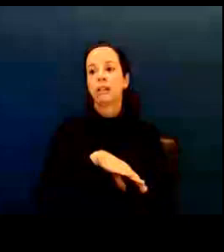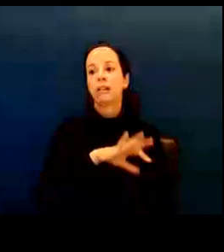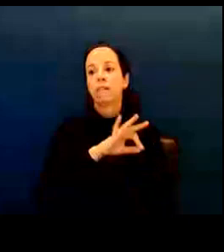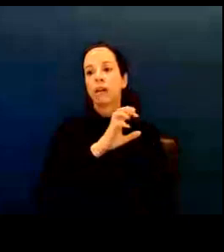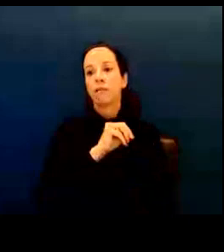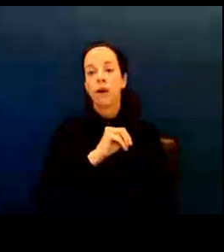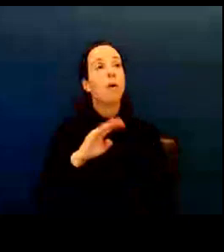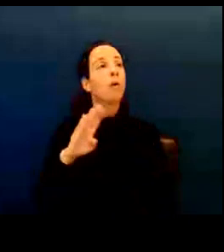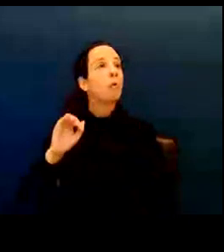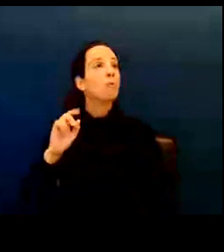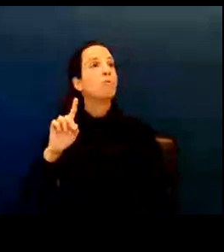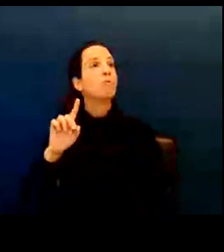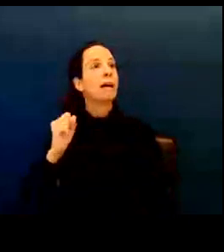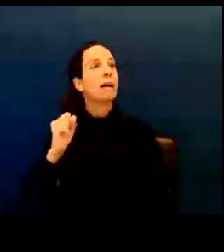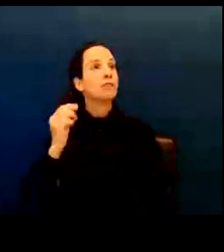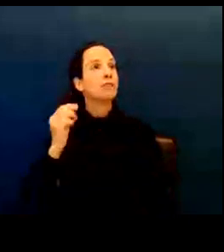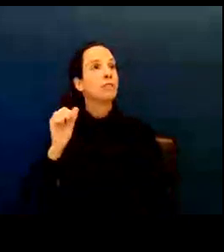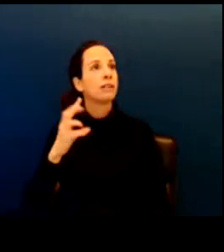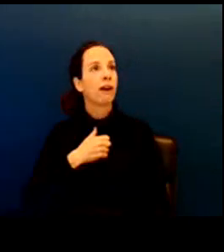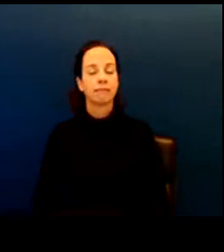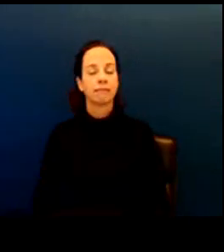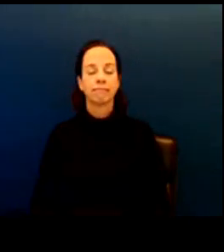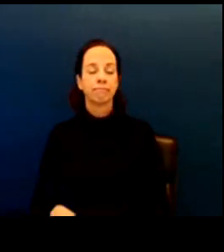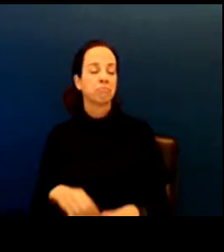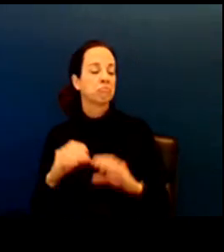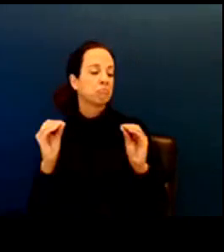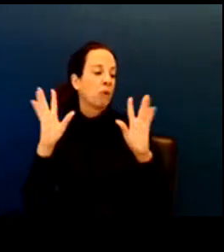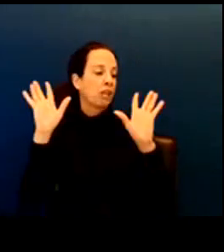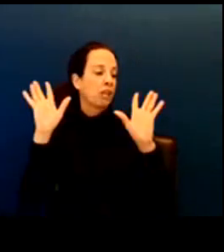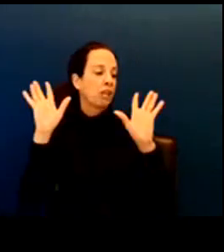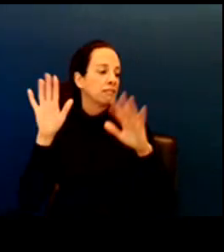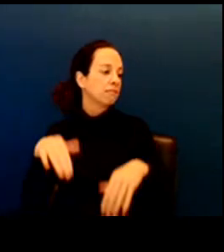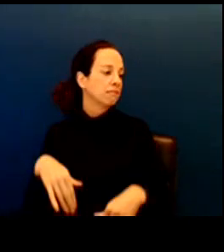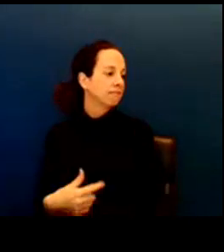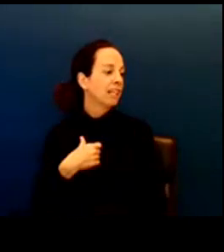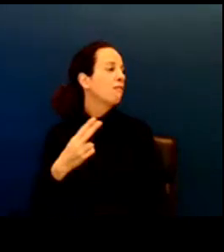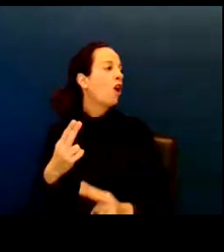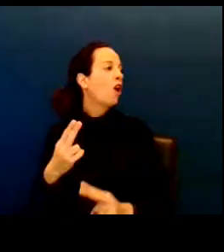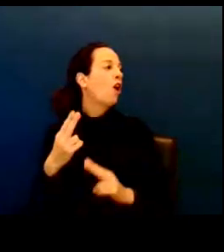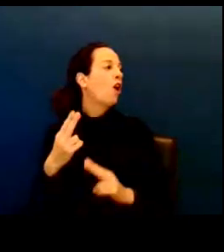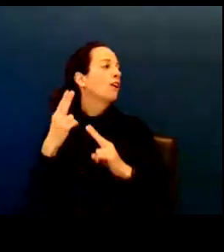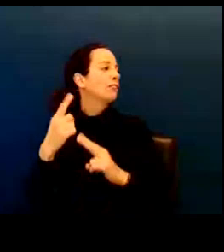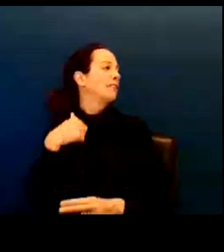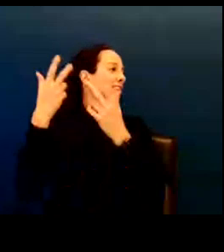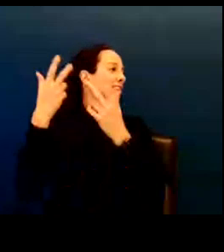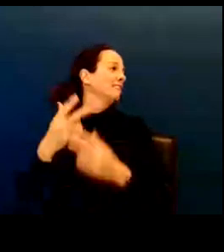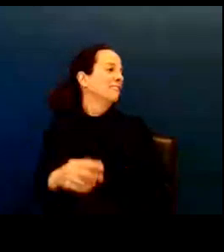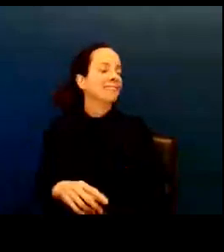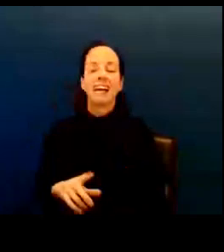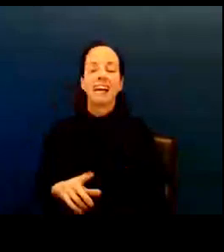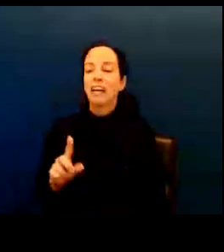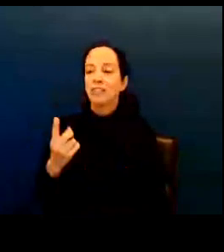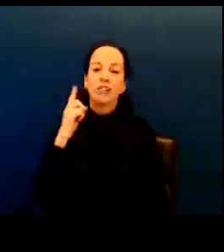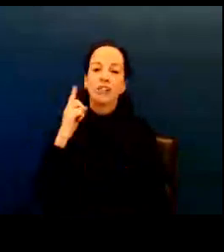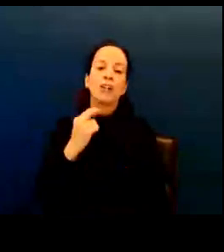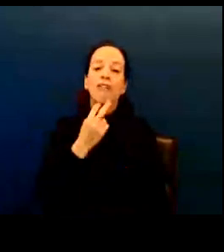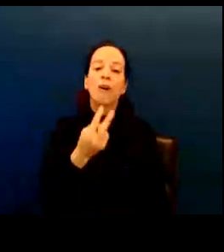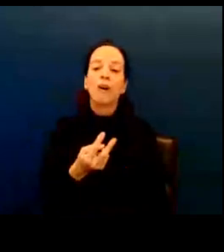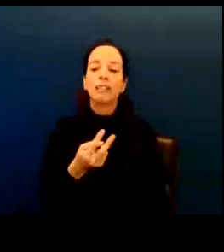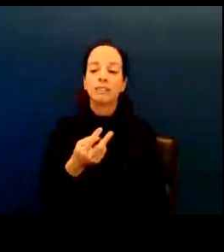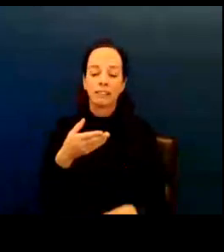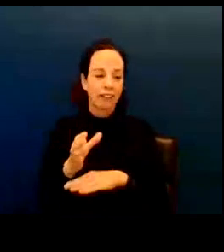So, No worries. I'm honored. I just heard a voice down that direction. Tiffany's way more